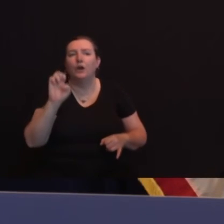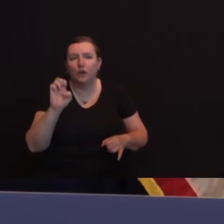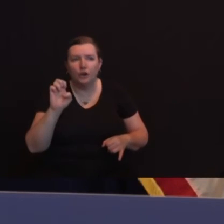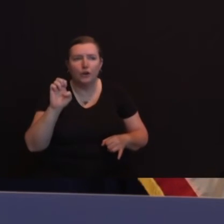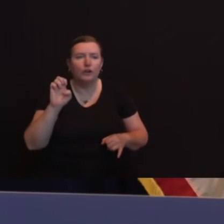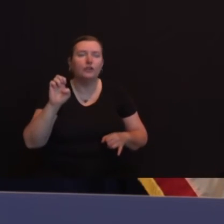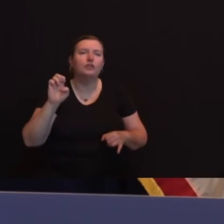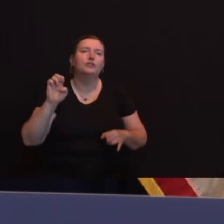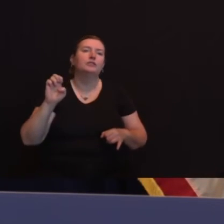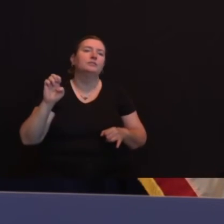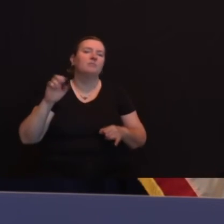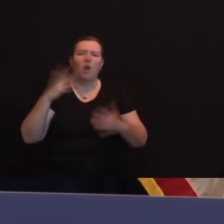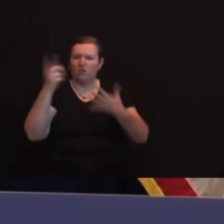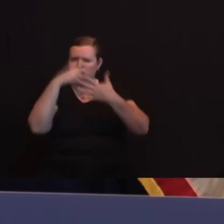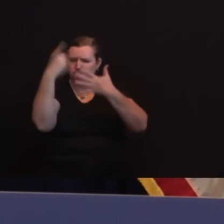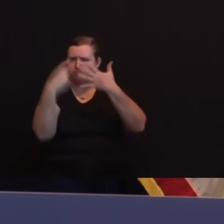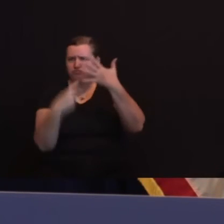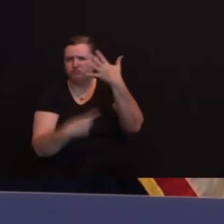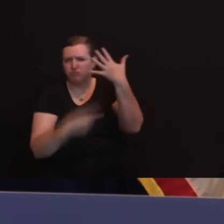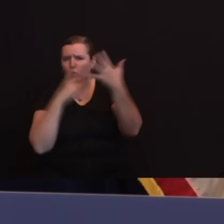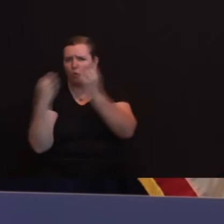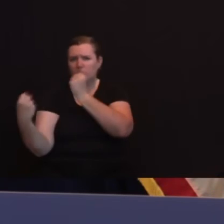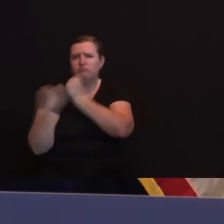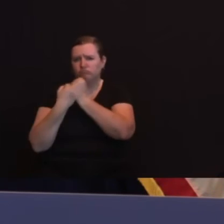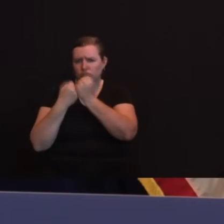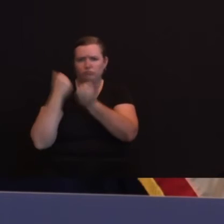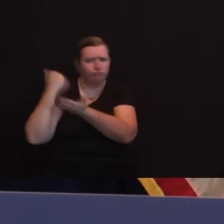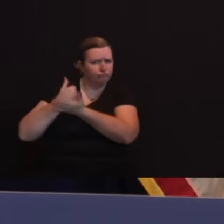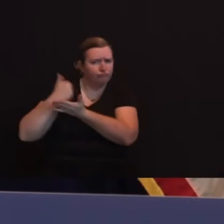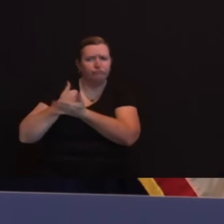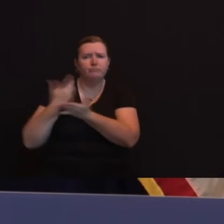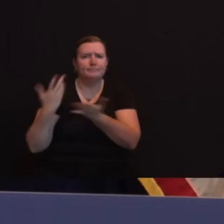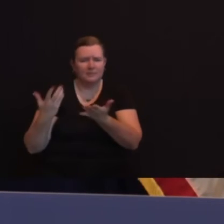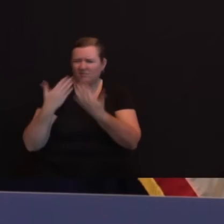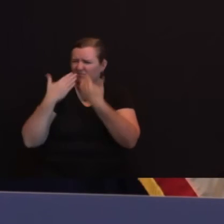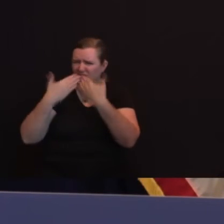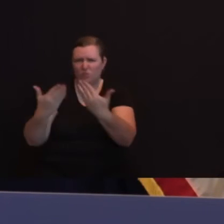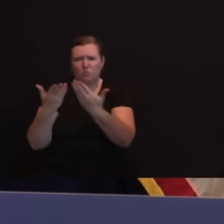effort. So moving on to my daily report, as the governor shared, our hospitals currently have